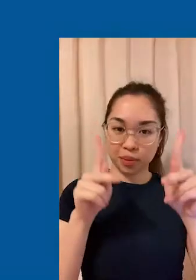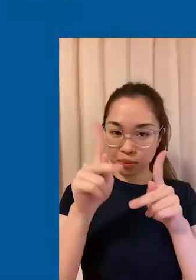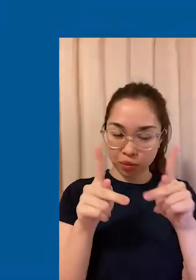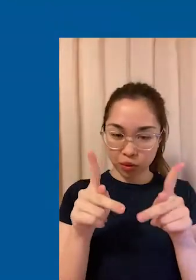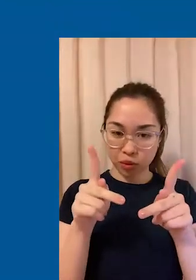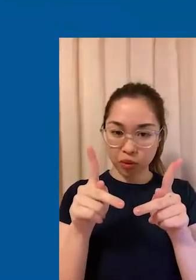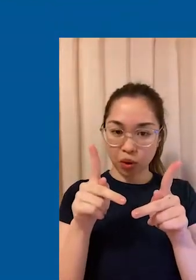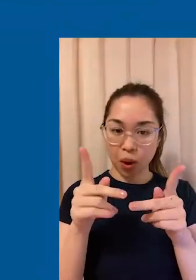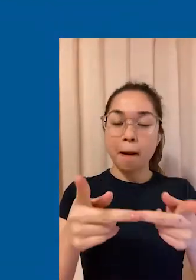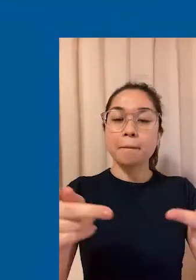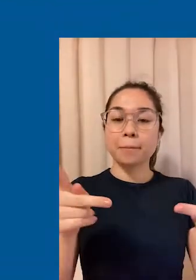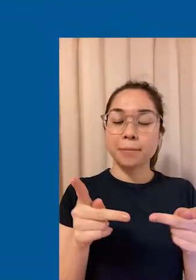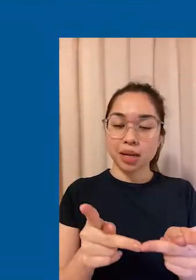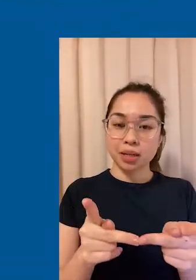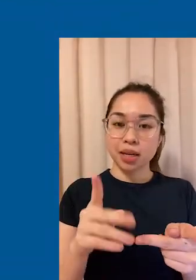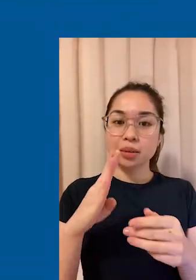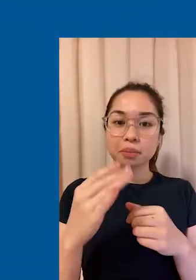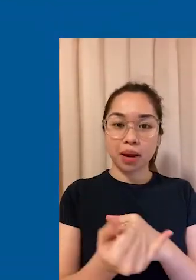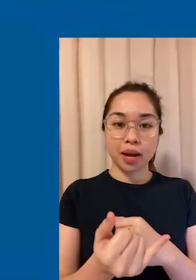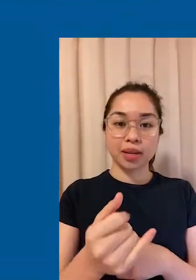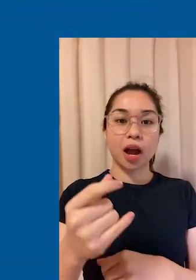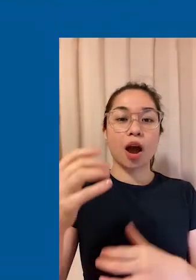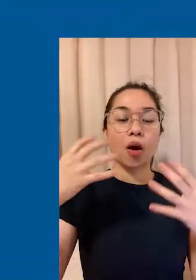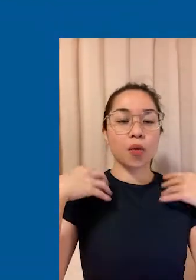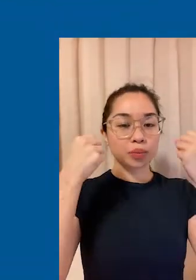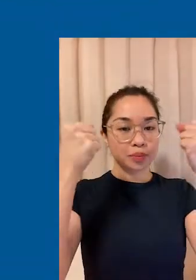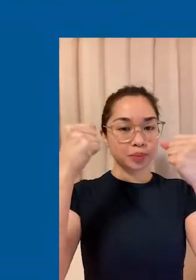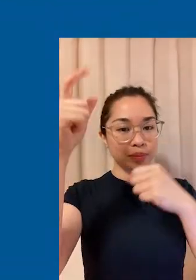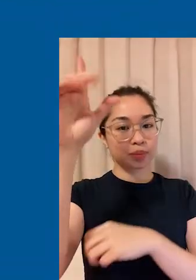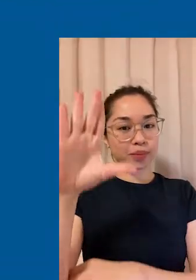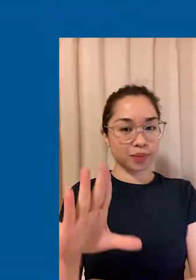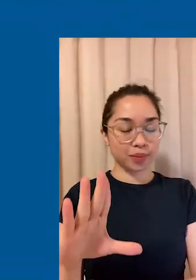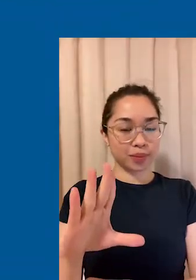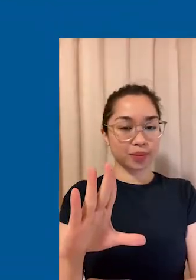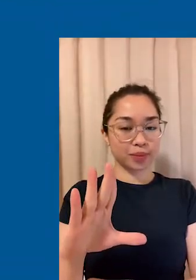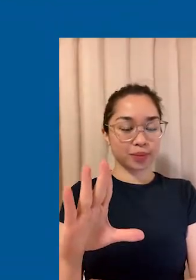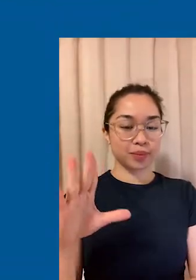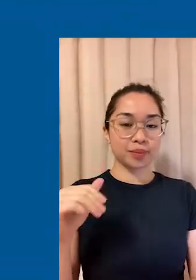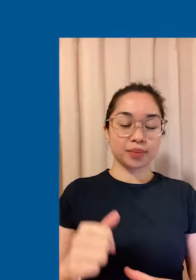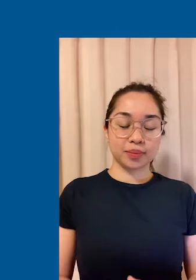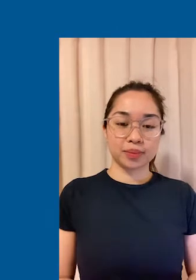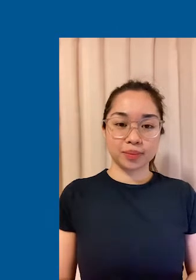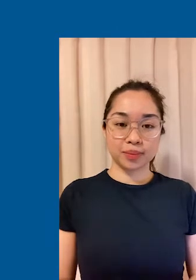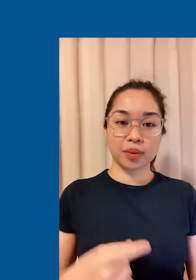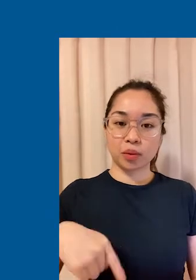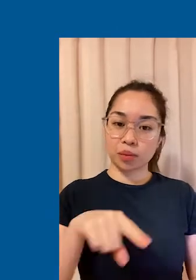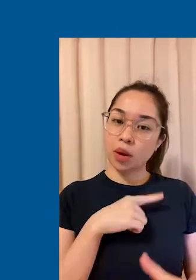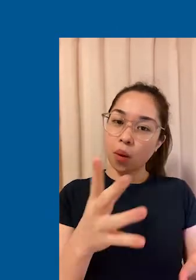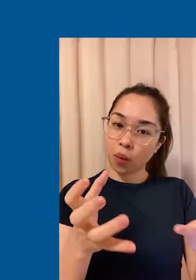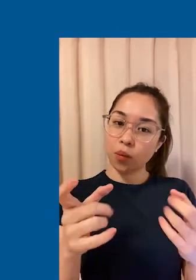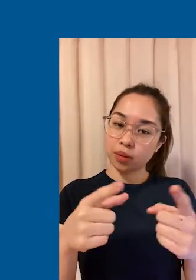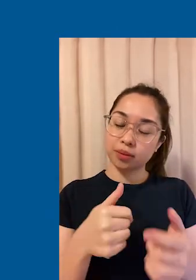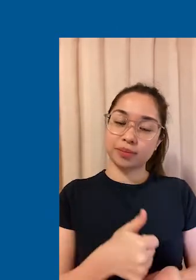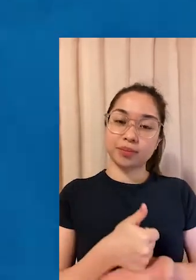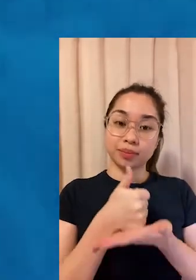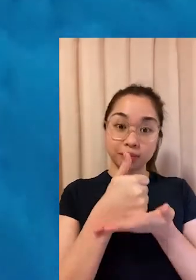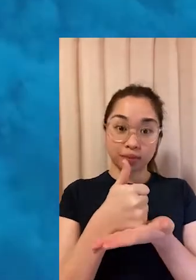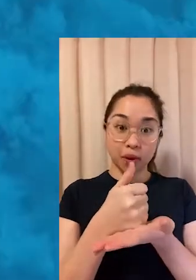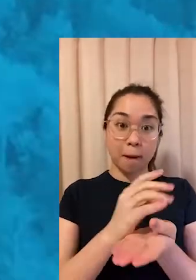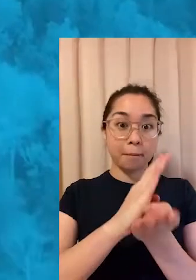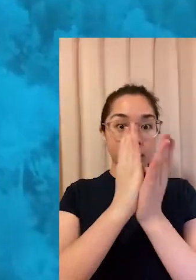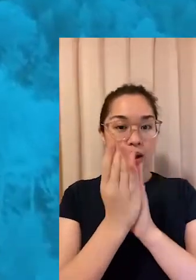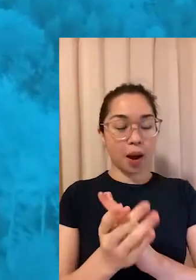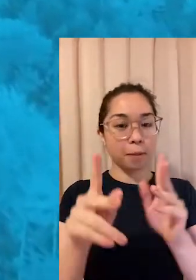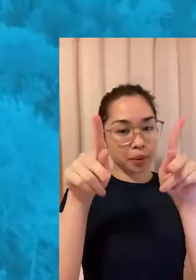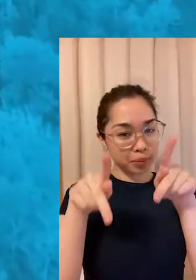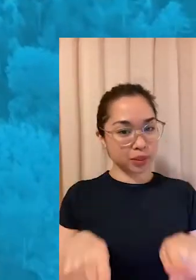by the Almighty in the heart of the nation with the nations at heart. We want to help you become